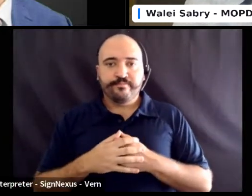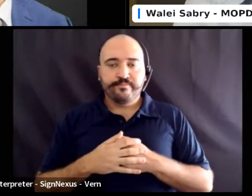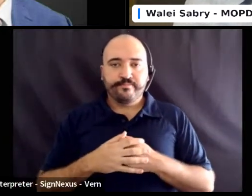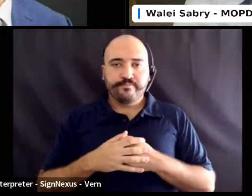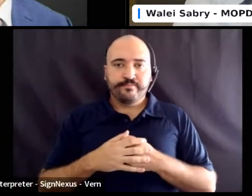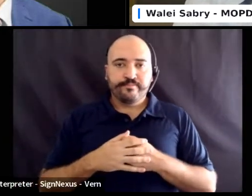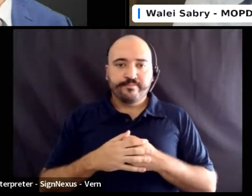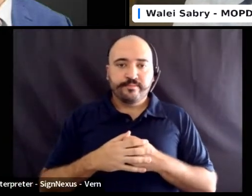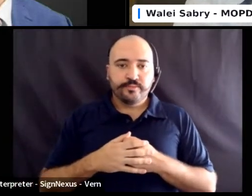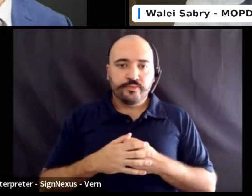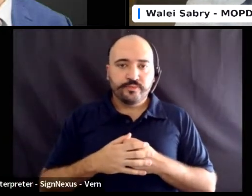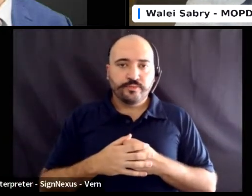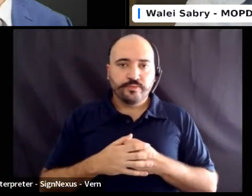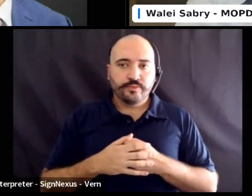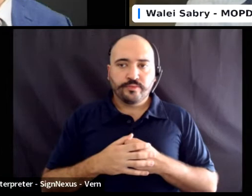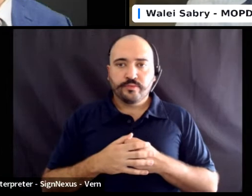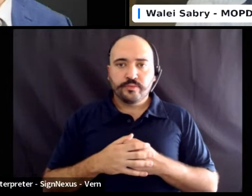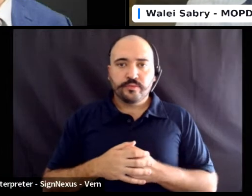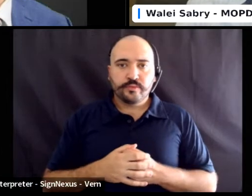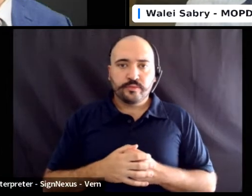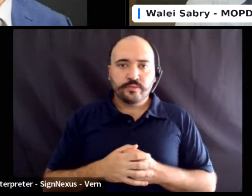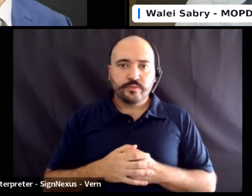makes them so much harder.